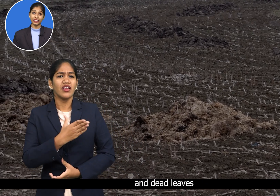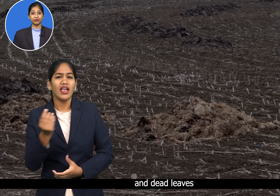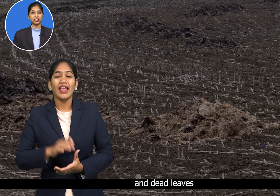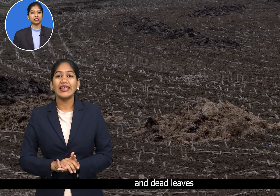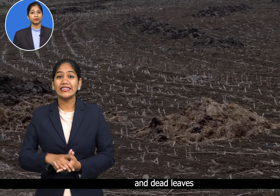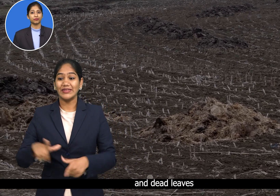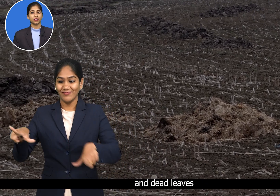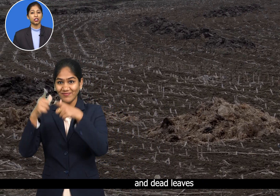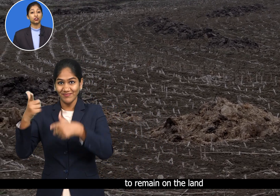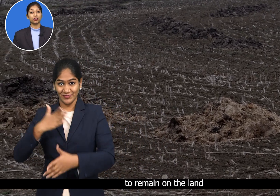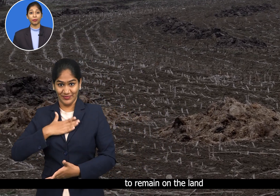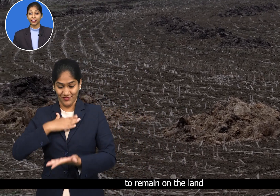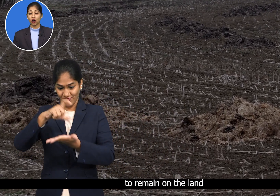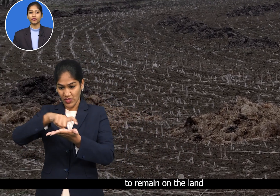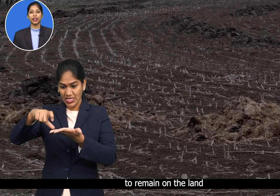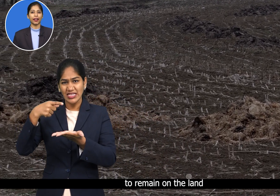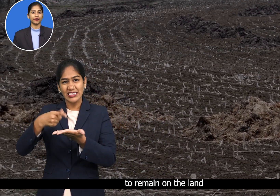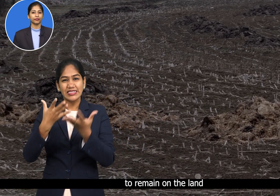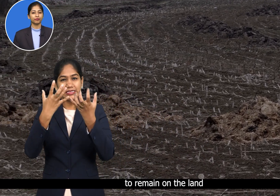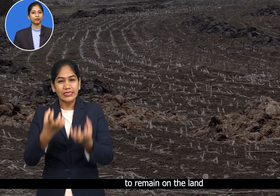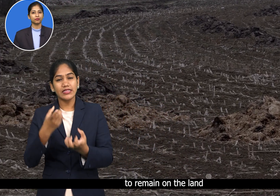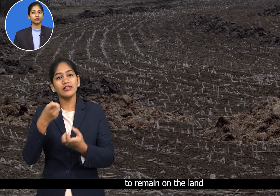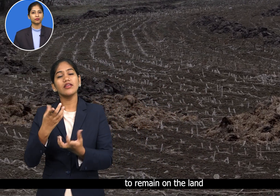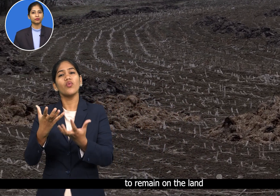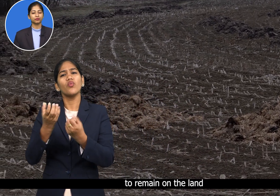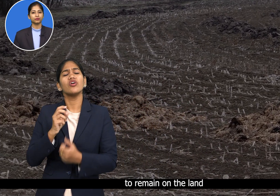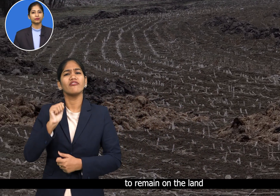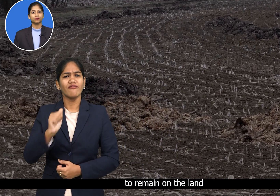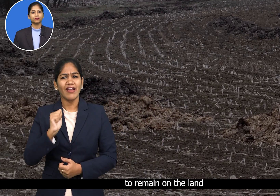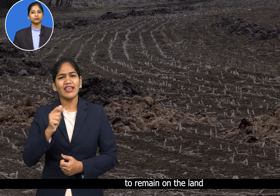and dead leaves to remain on the land.